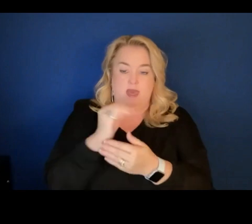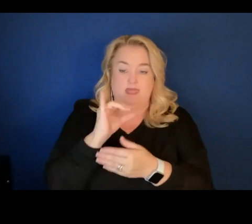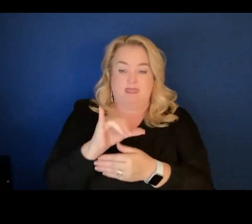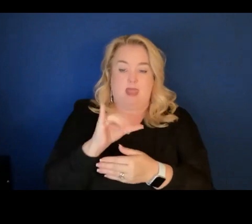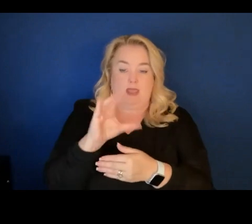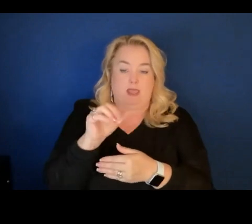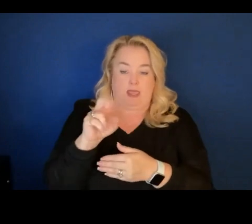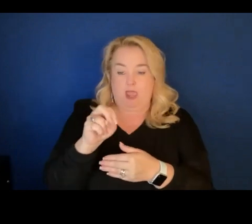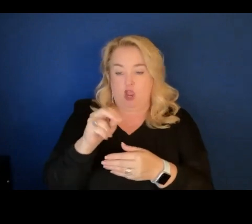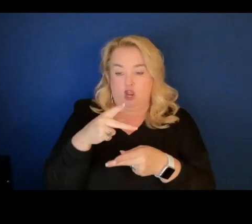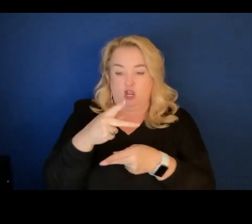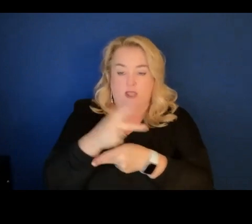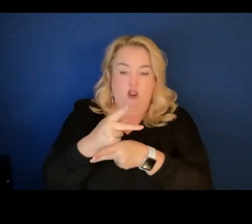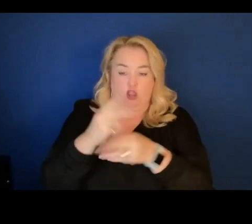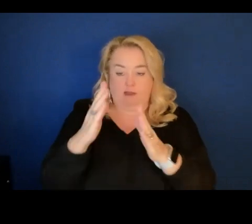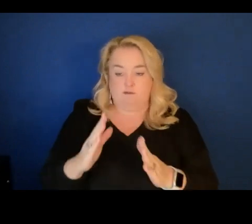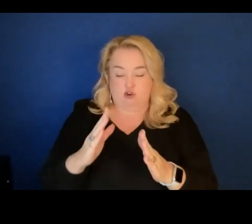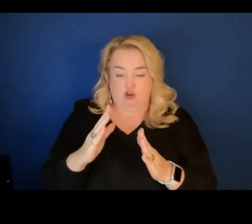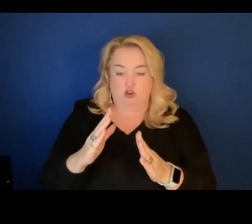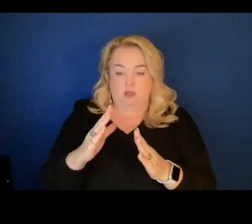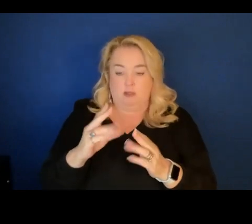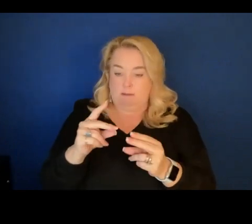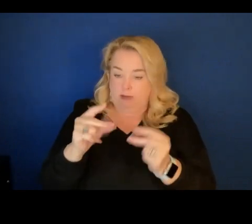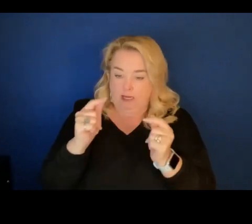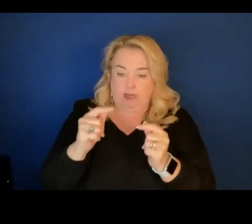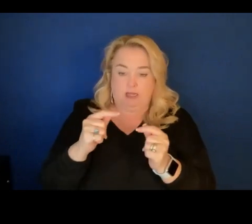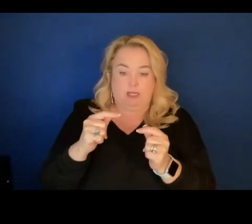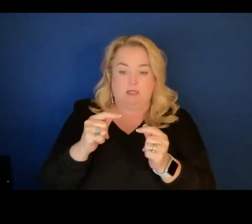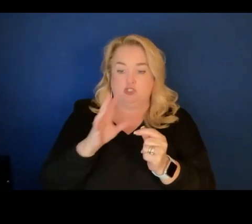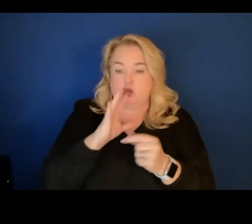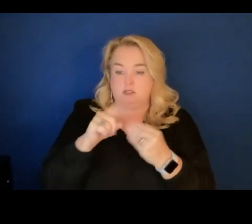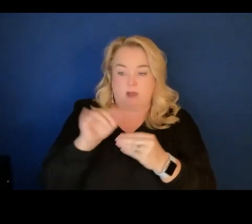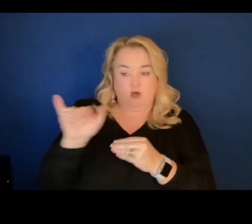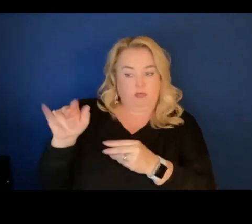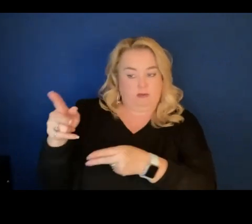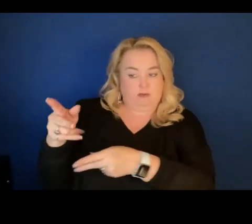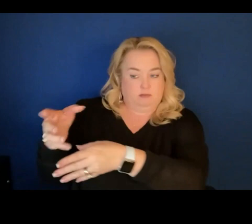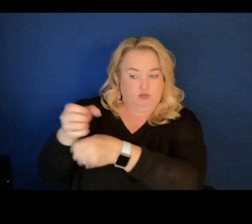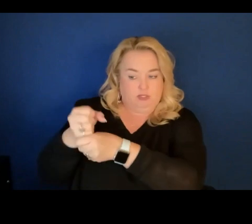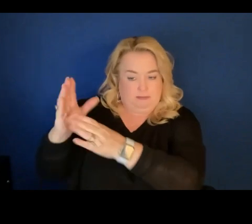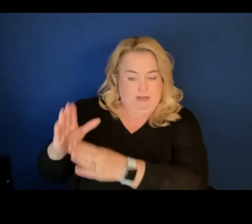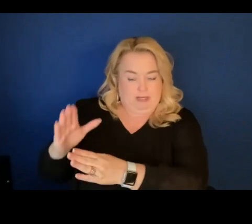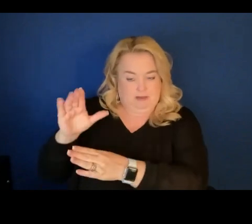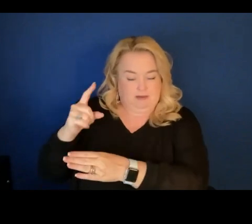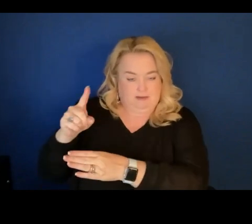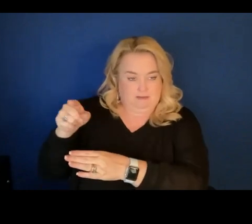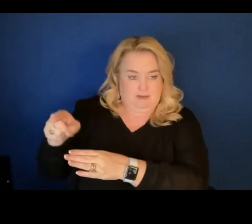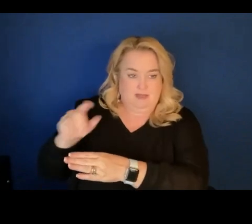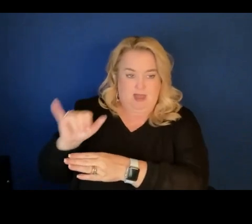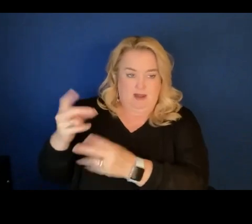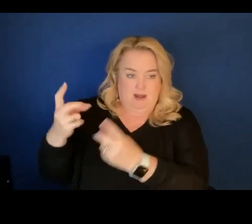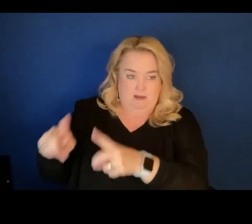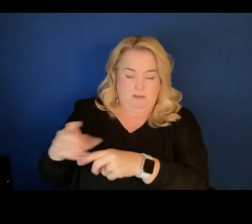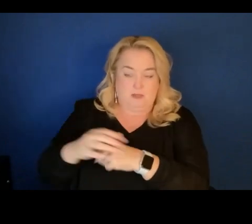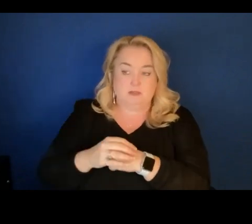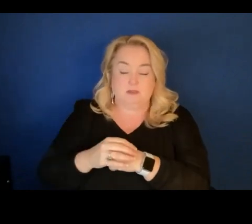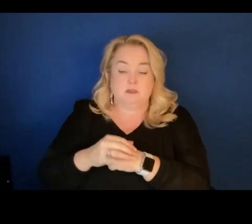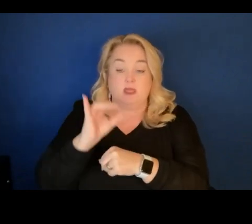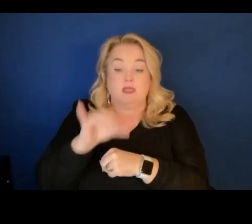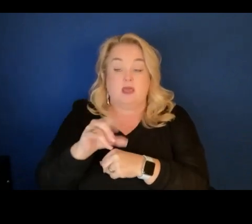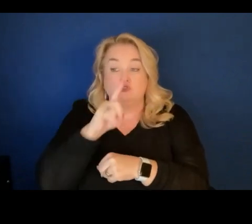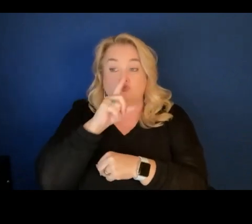went immediately to what the person she cares for likes about the experience, which is very typical. This is even true